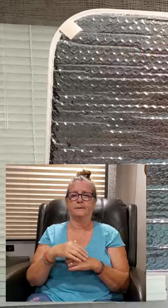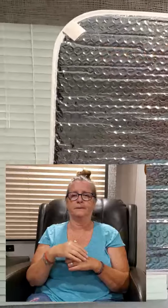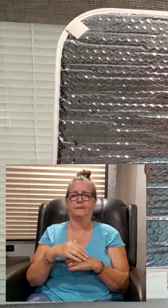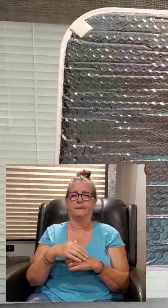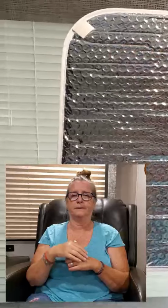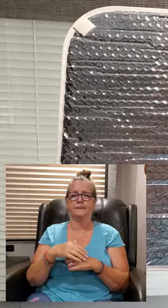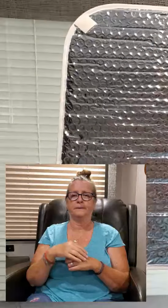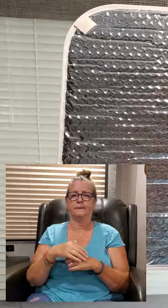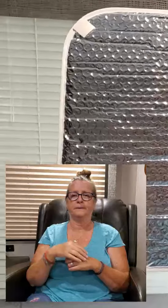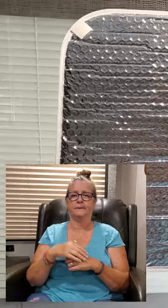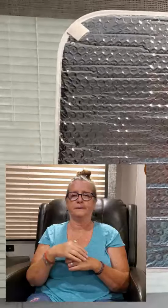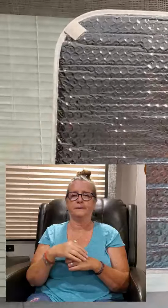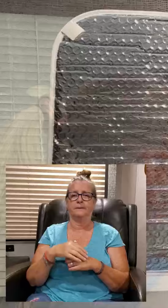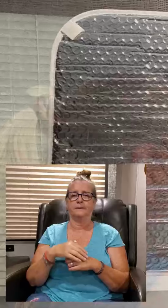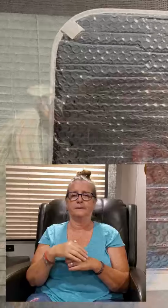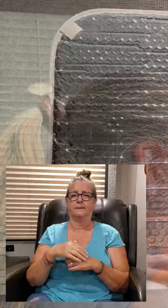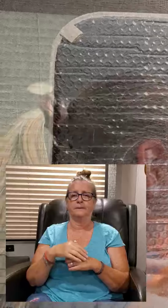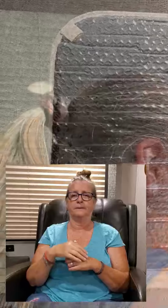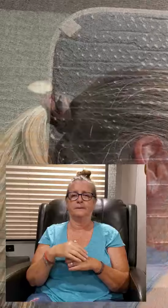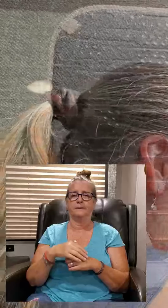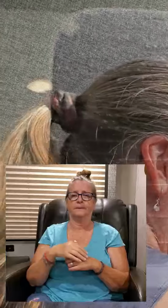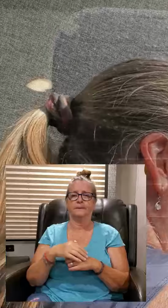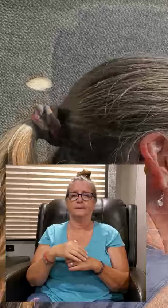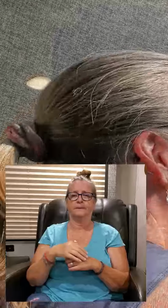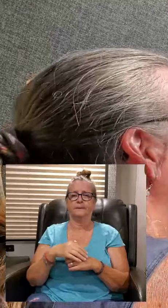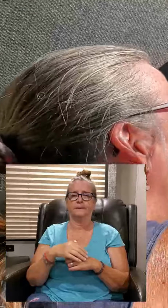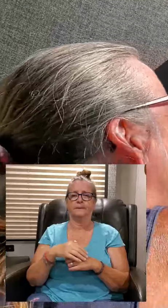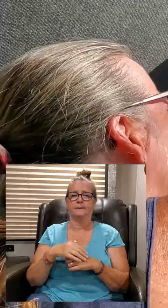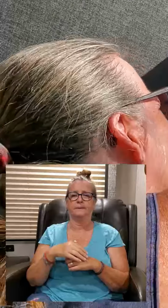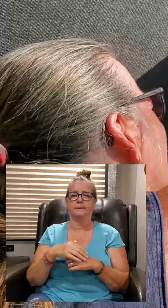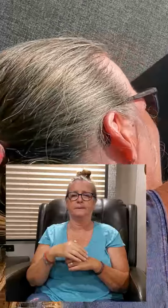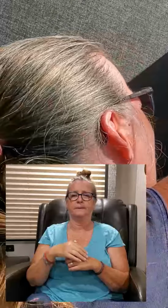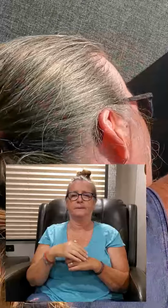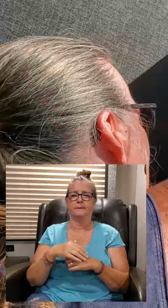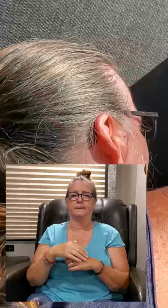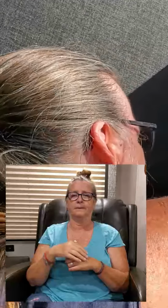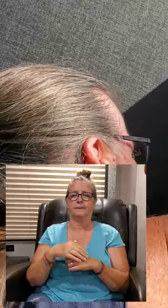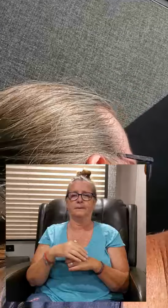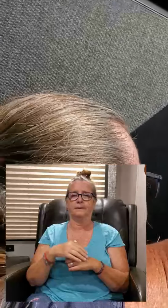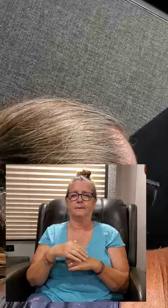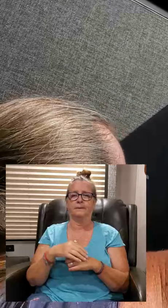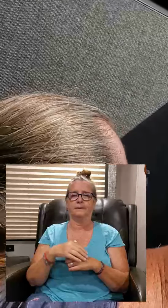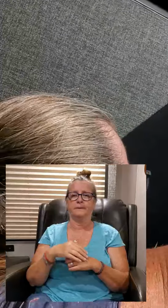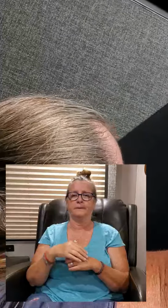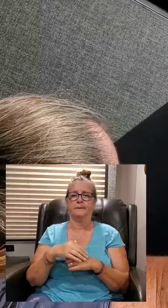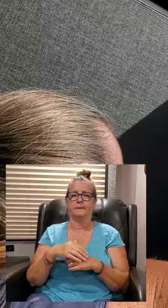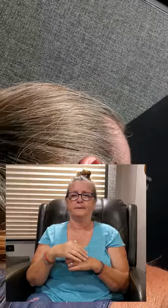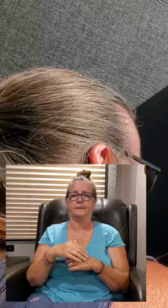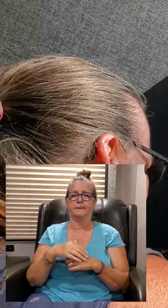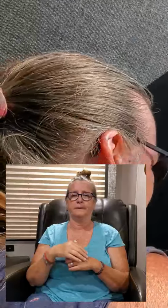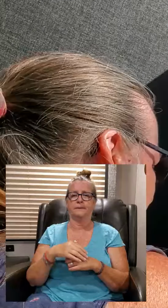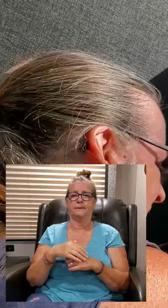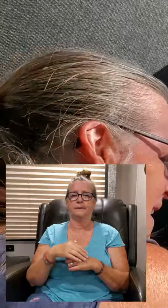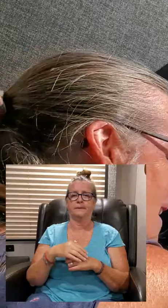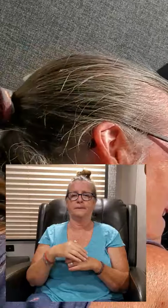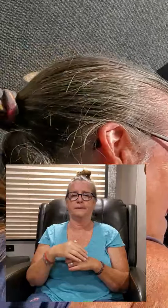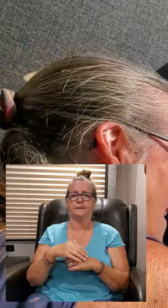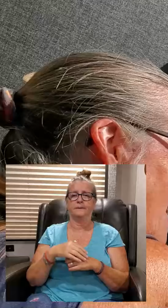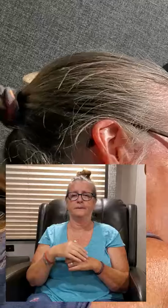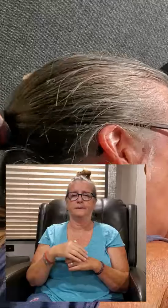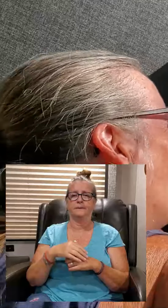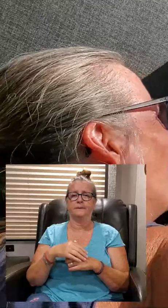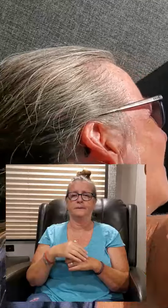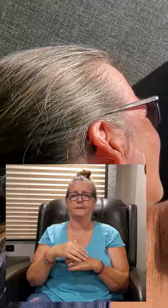anyways, she's done. She's displaying that she's ready to go. She's peeled the backs off. She's cleaning the